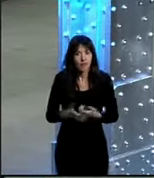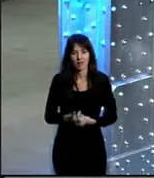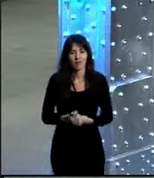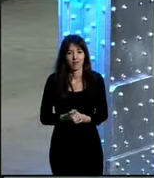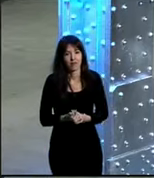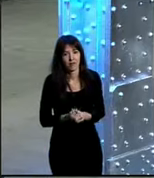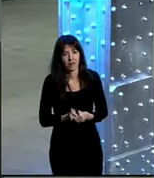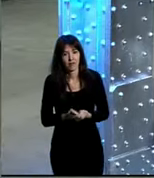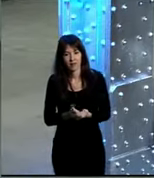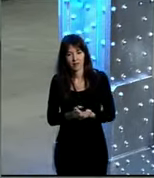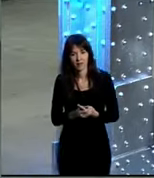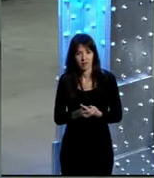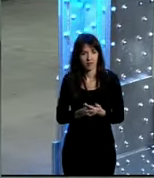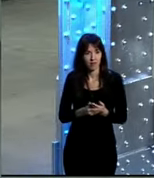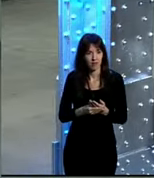Not here?